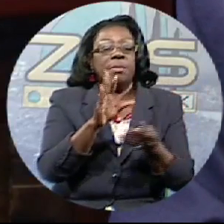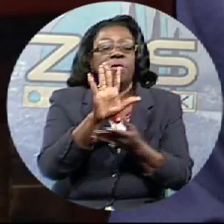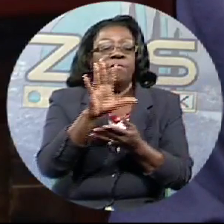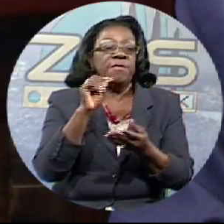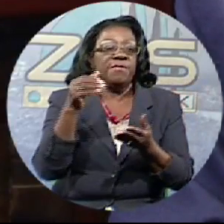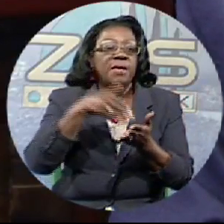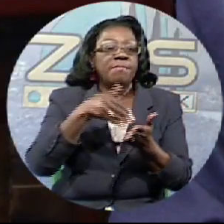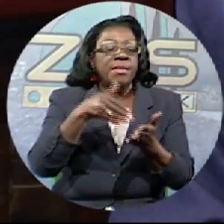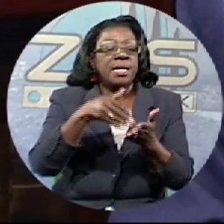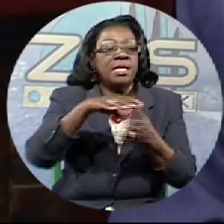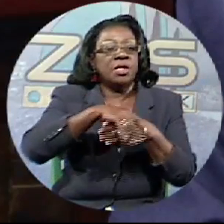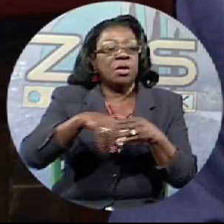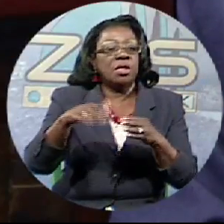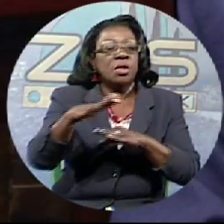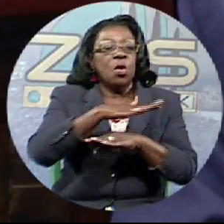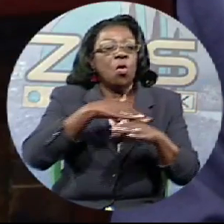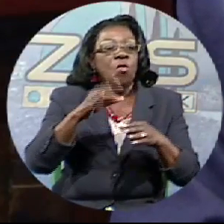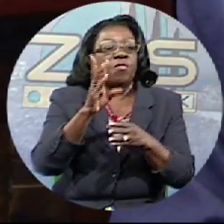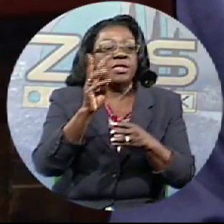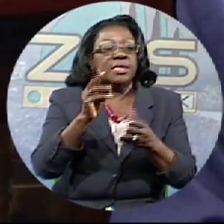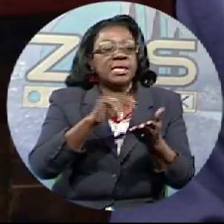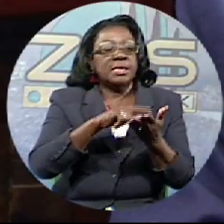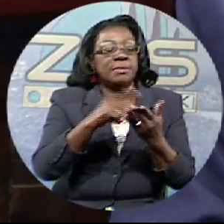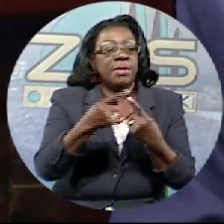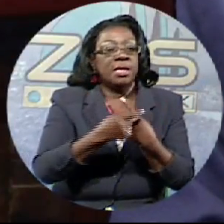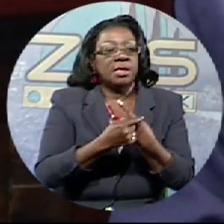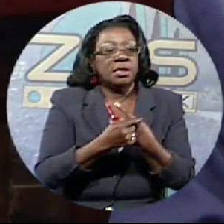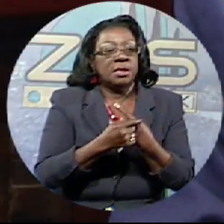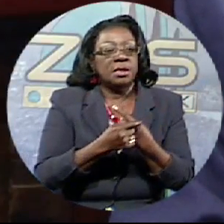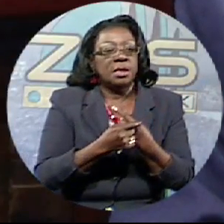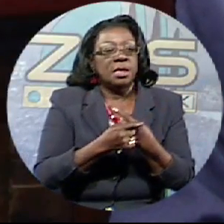The collections at the border by customs have been very positive.